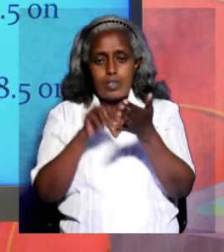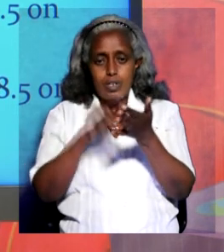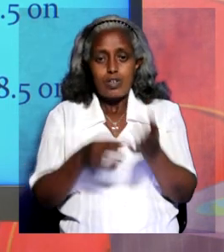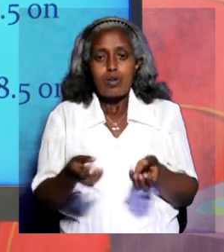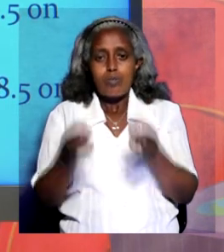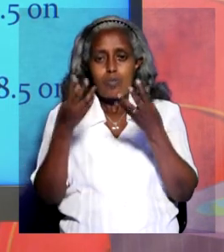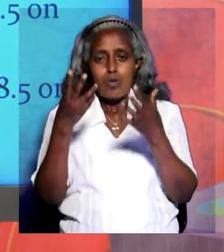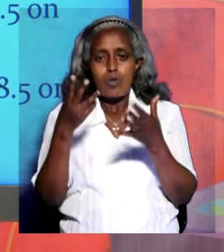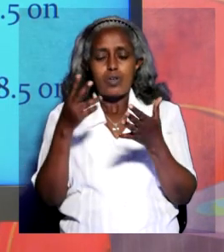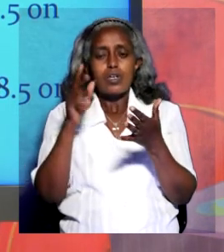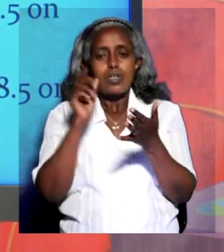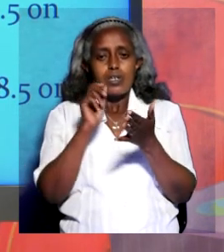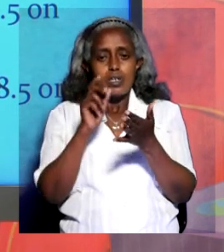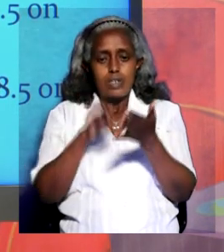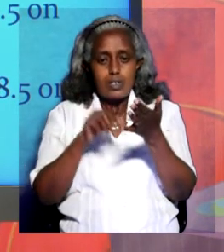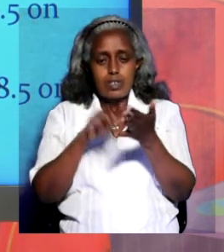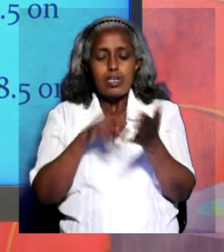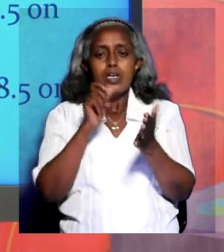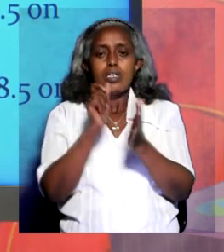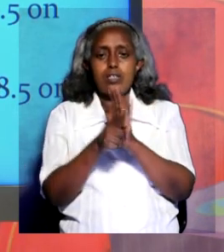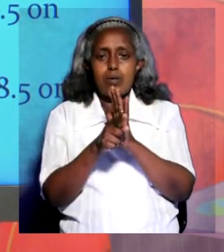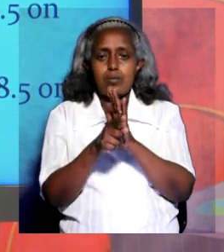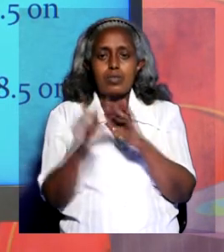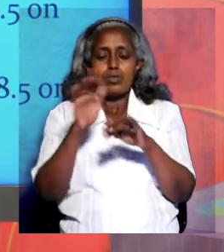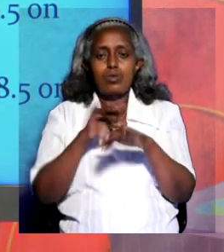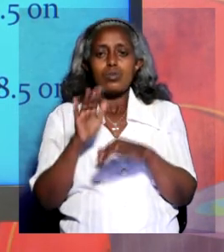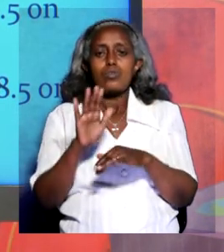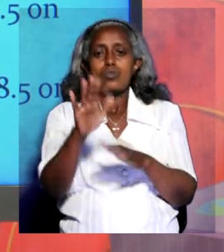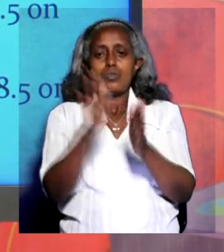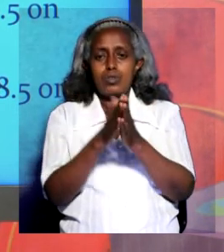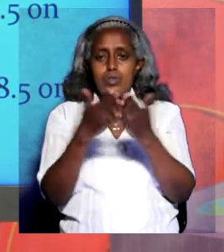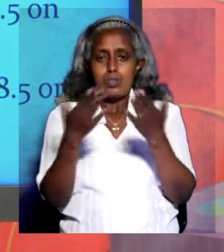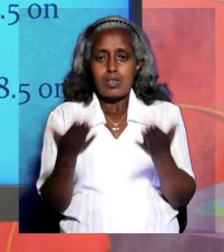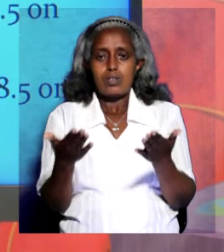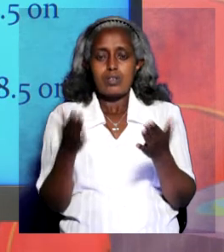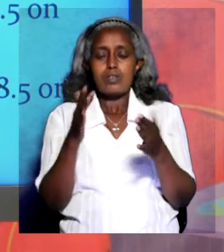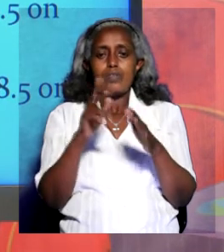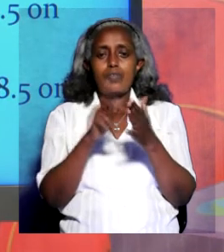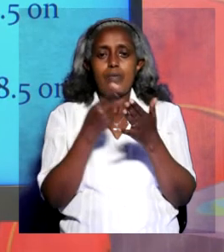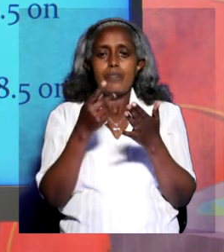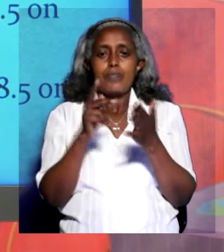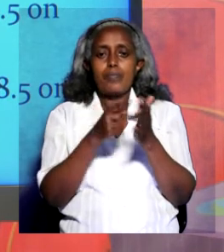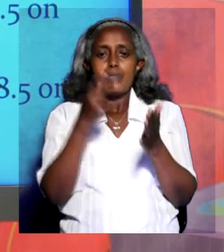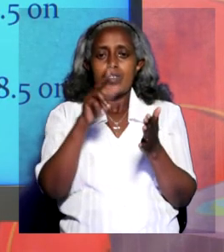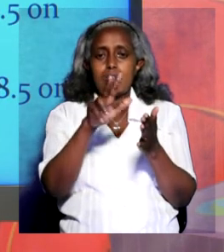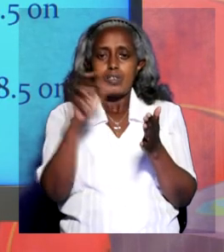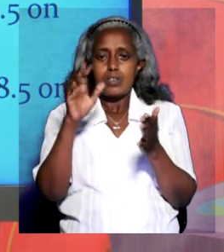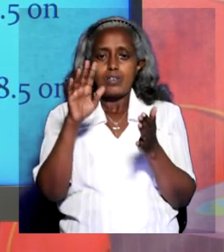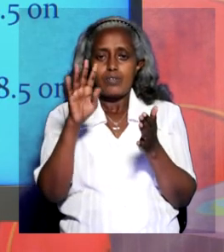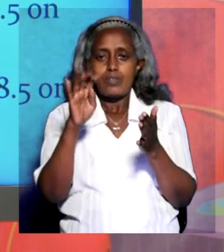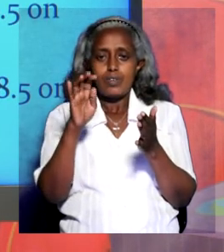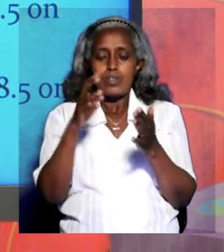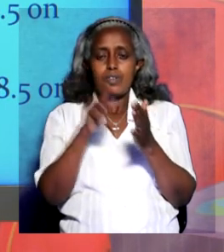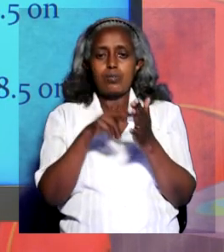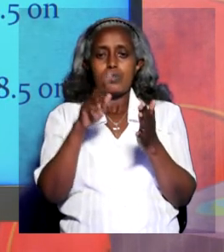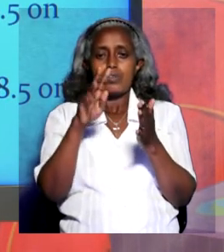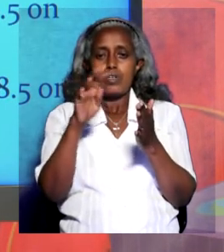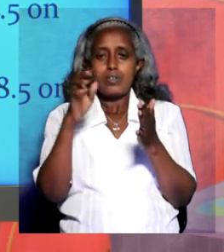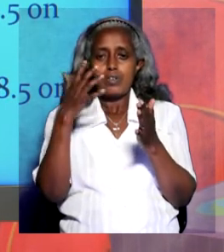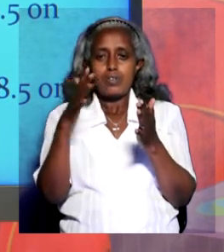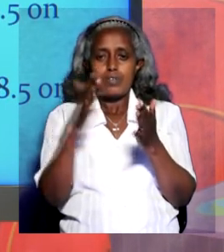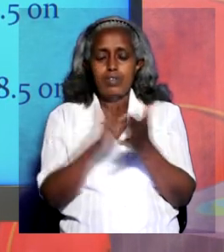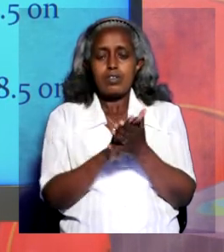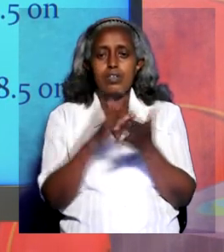more. Read examples on your text from page 314 to 315 and do